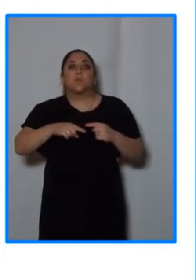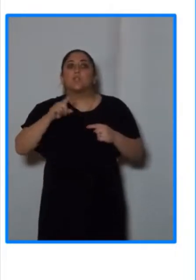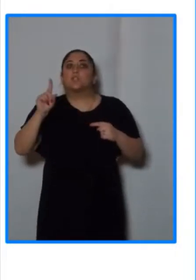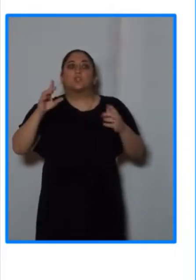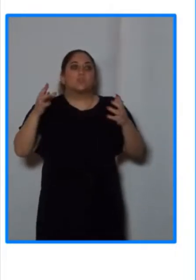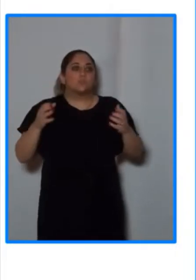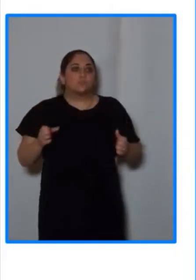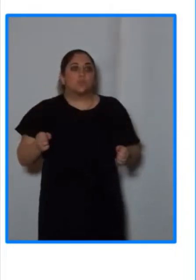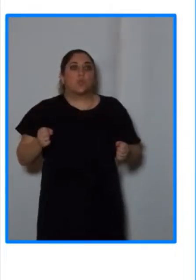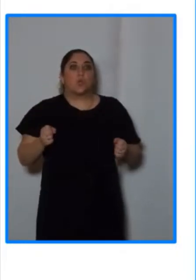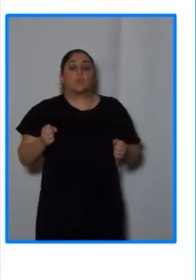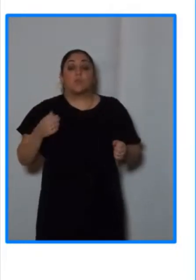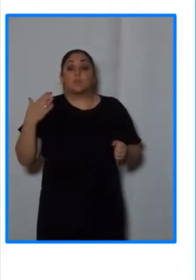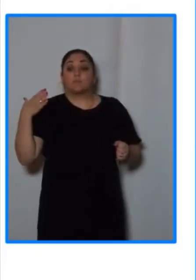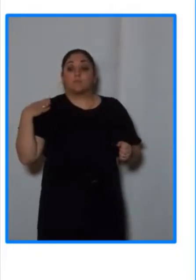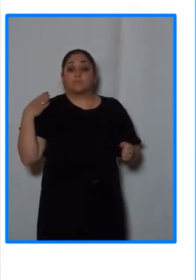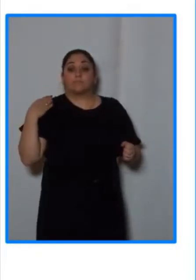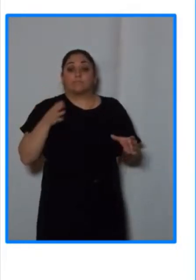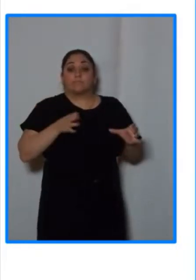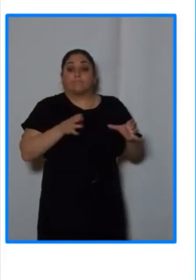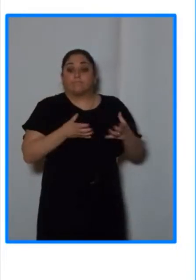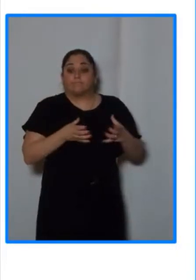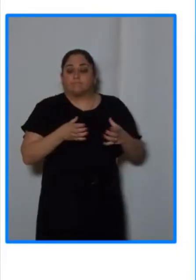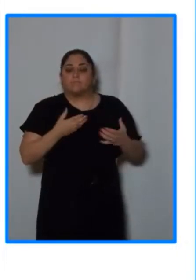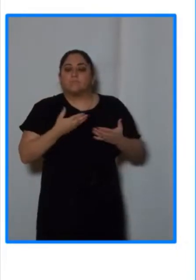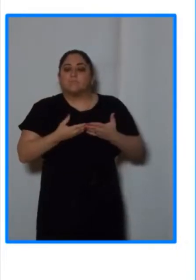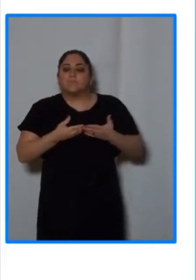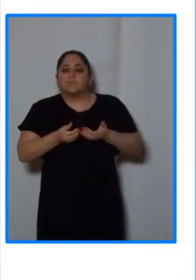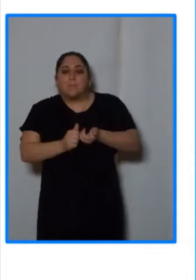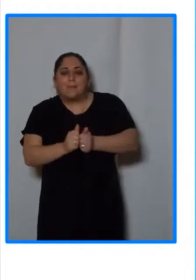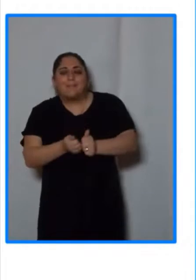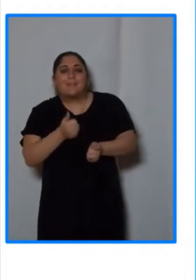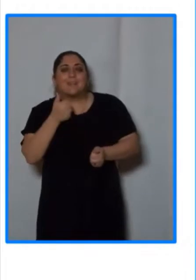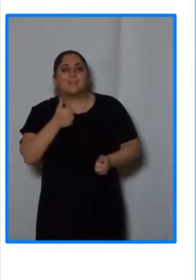from organizations in practical terms.